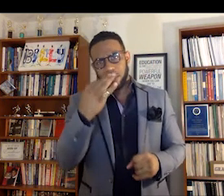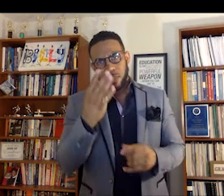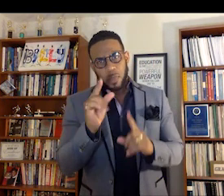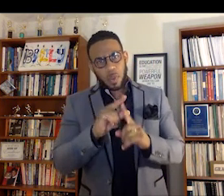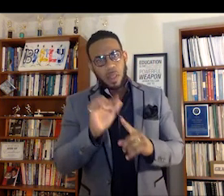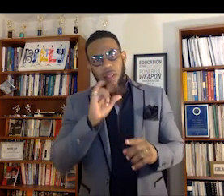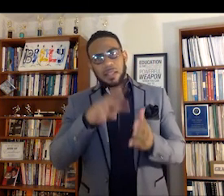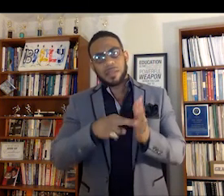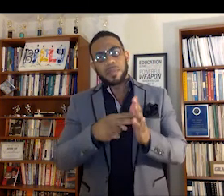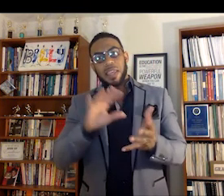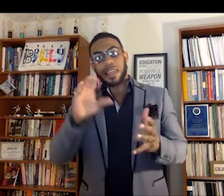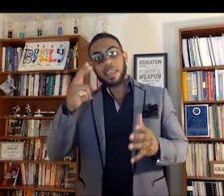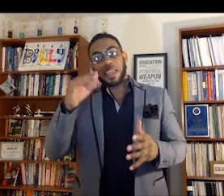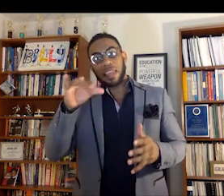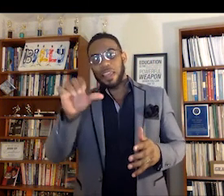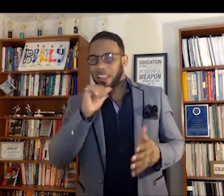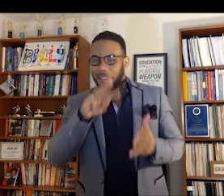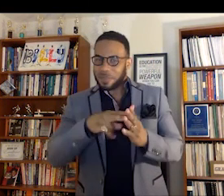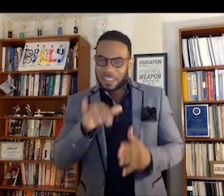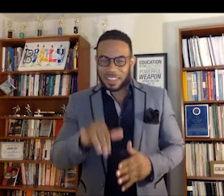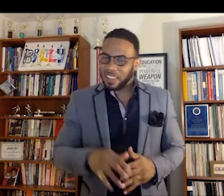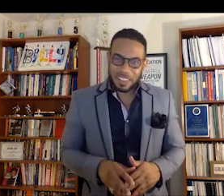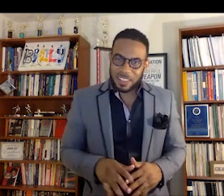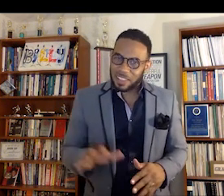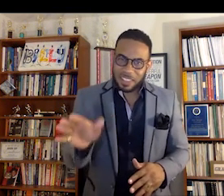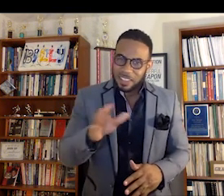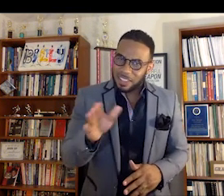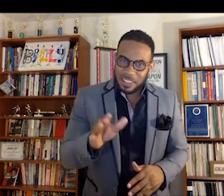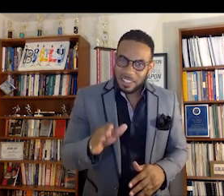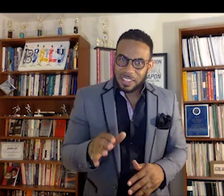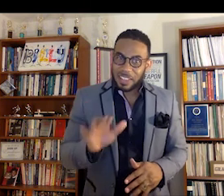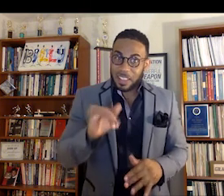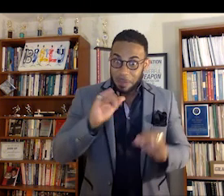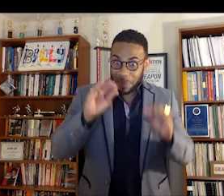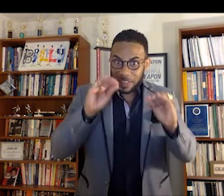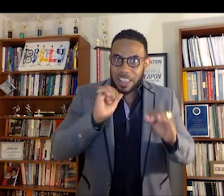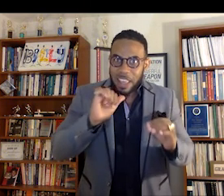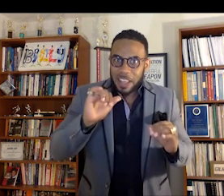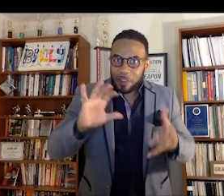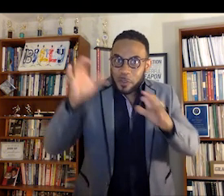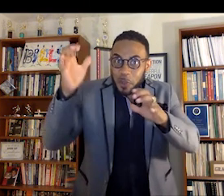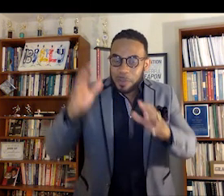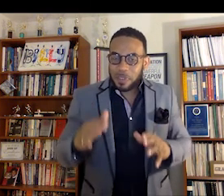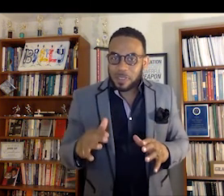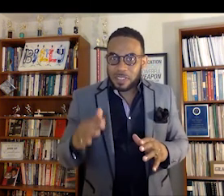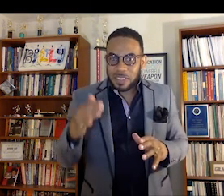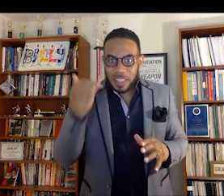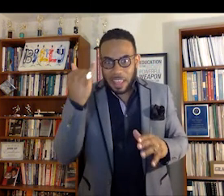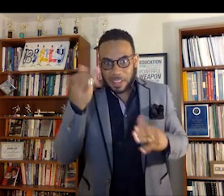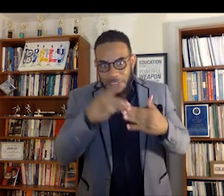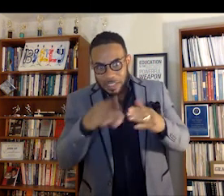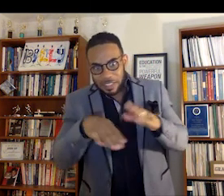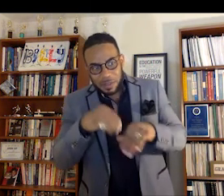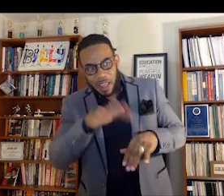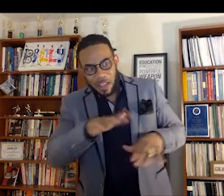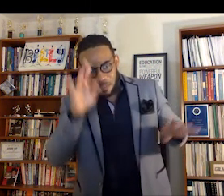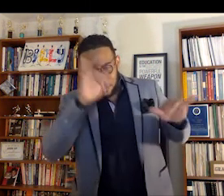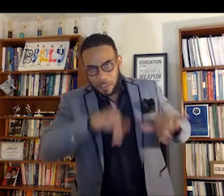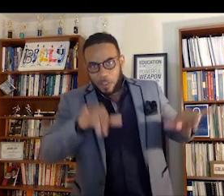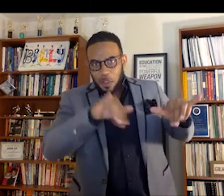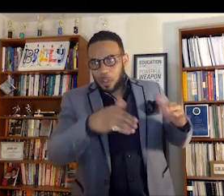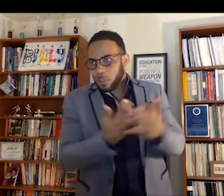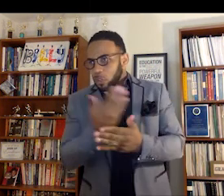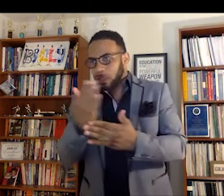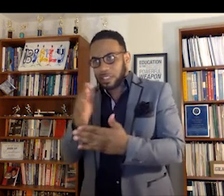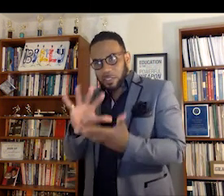word that just means chaos. It doesn't mean that. There can be, teaching is disruptive. The idea of leading someone out of something they know into something new